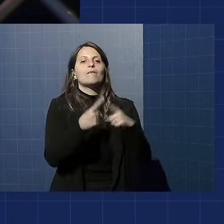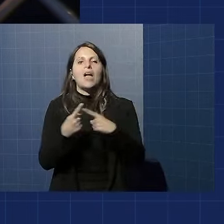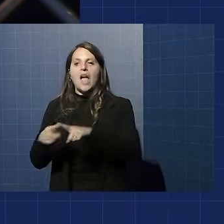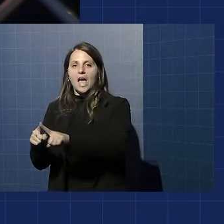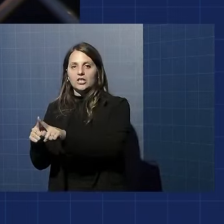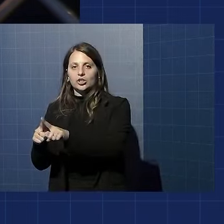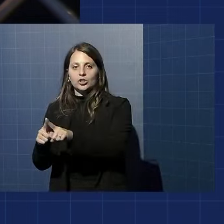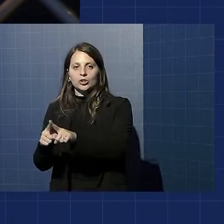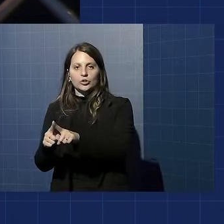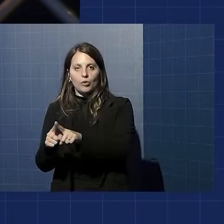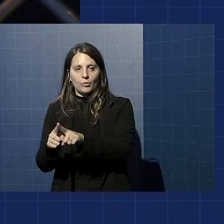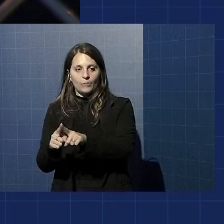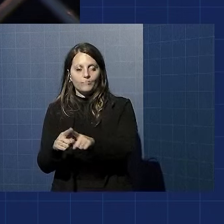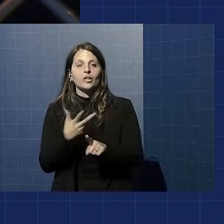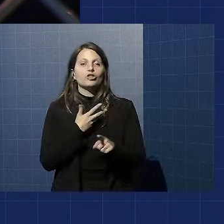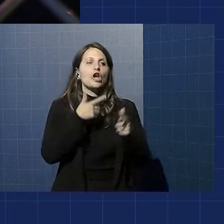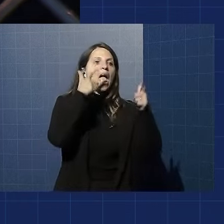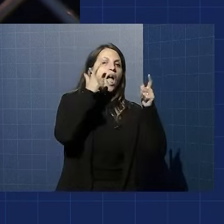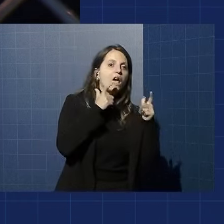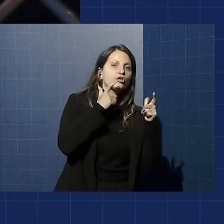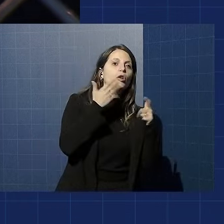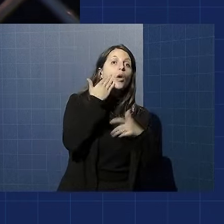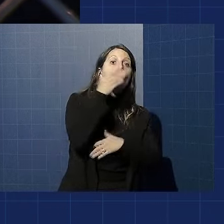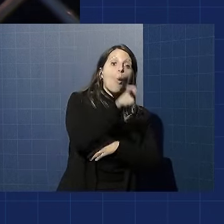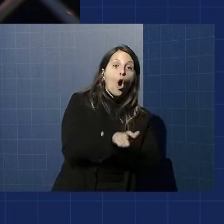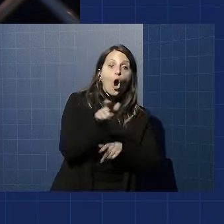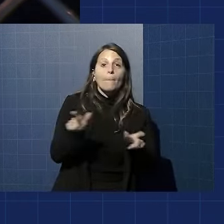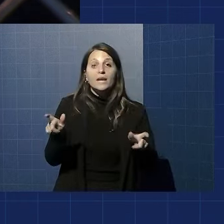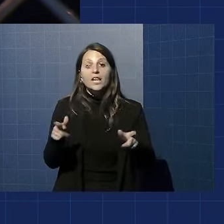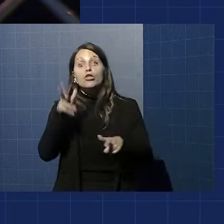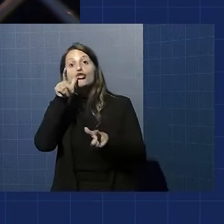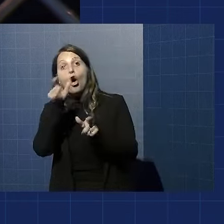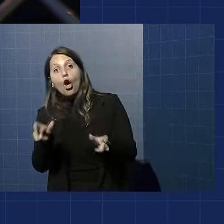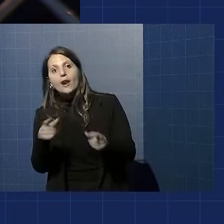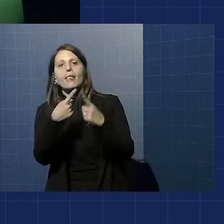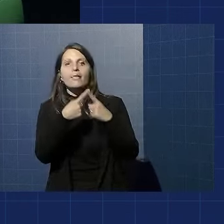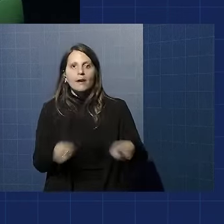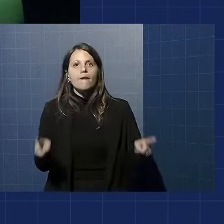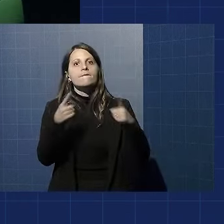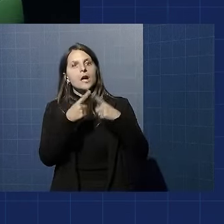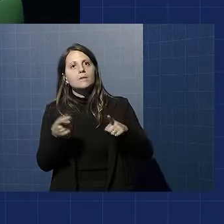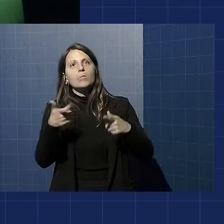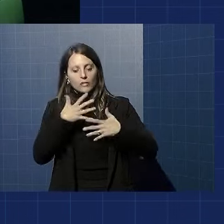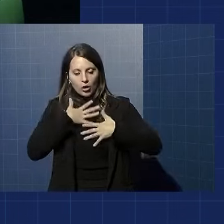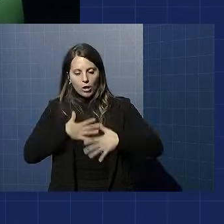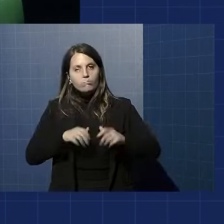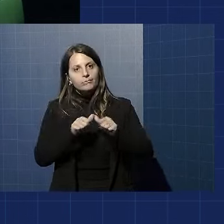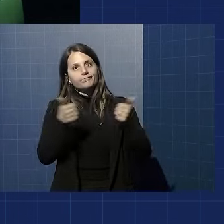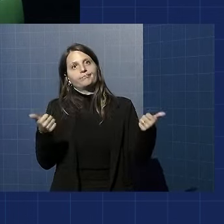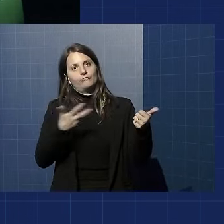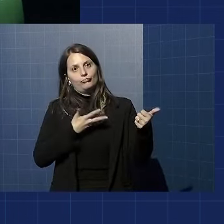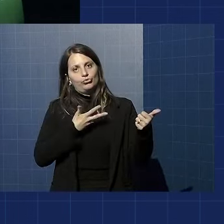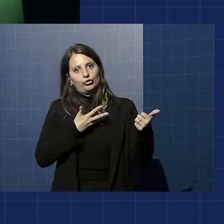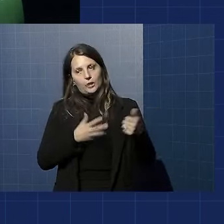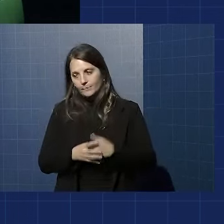take into account because of course, physiologically, they are sometimes slightly different, yeah. Ho visto un'altra mano alzata qui poco fa.